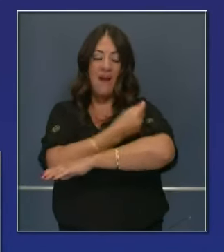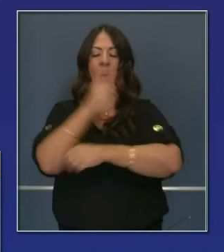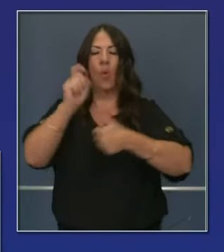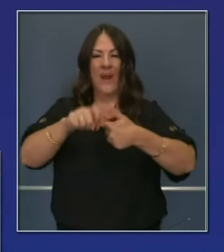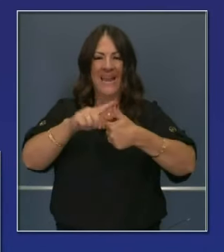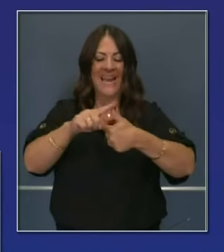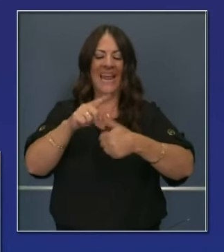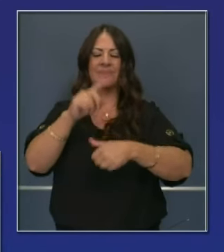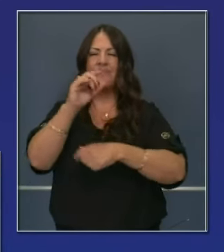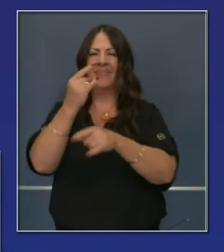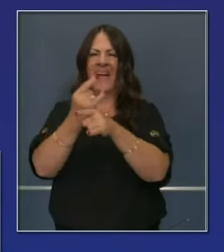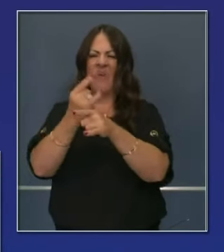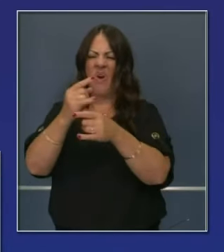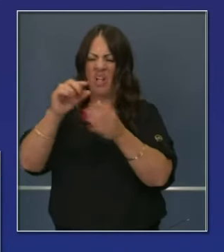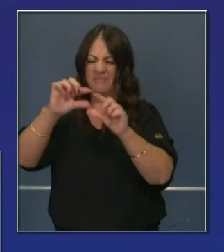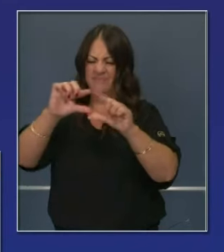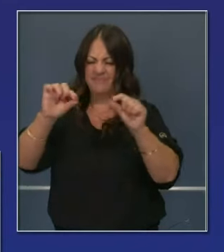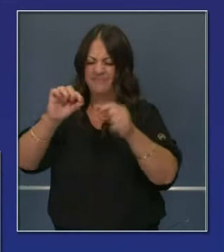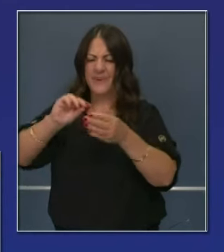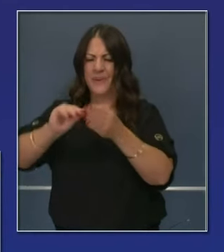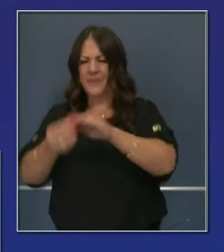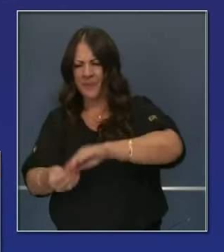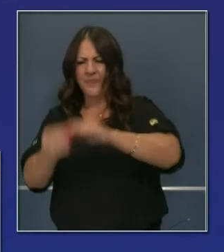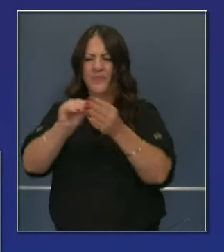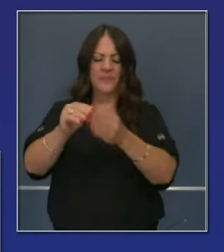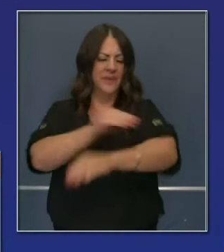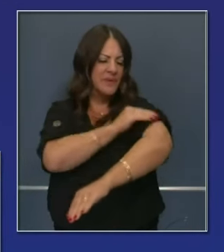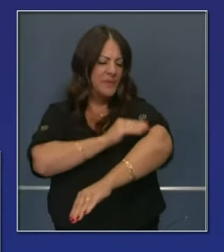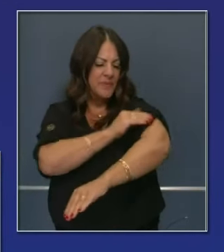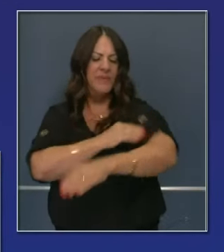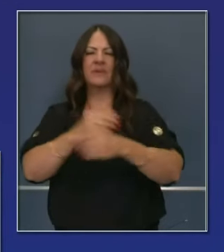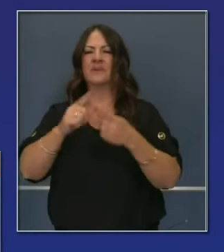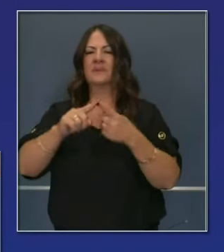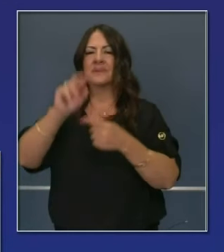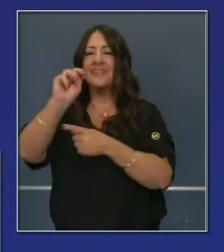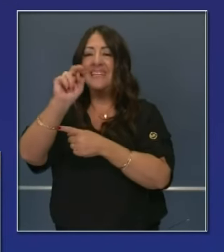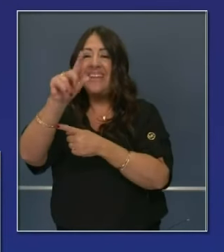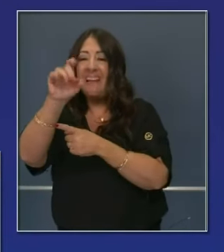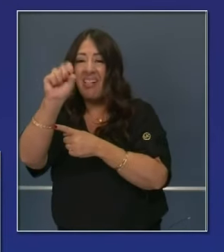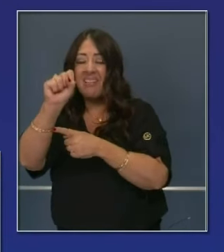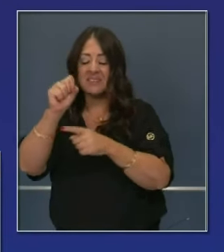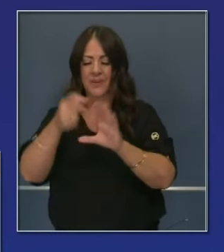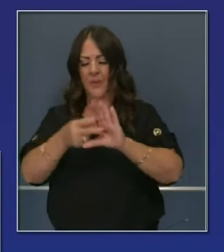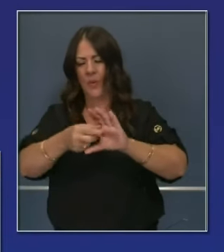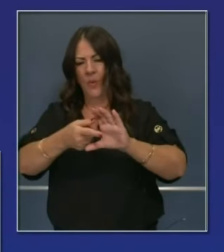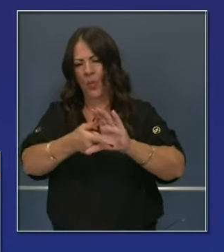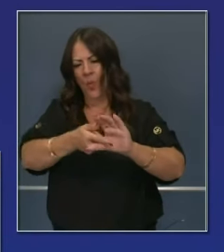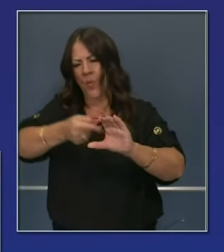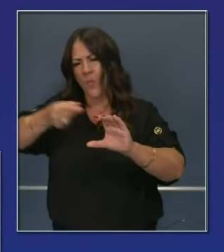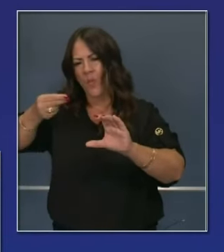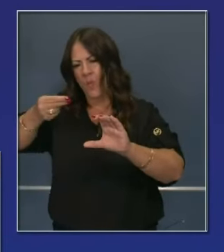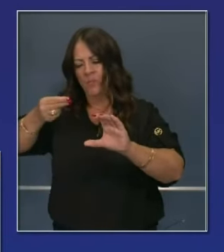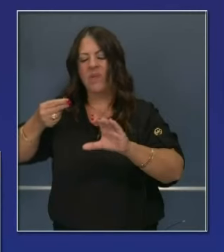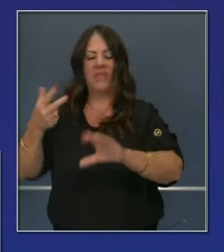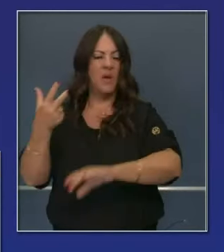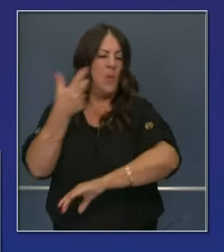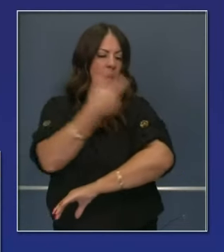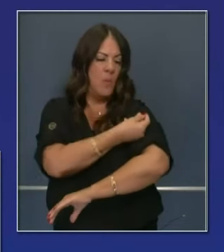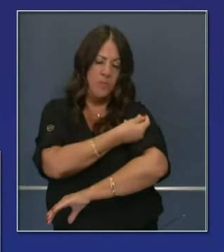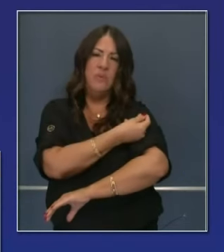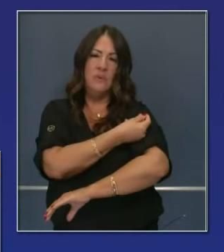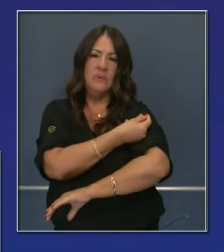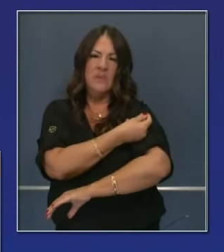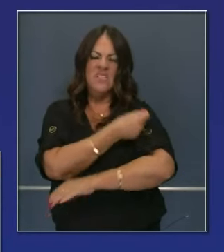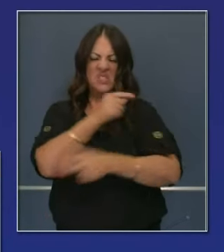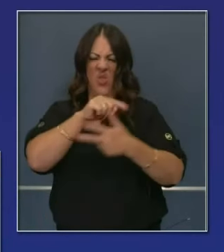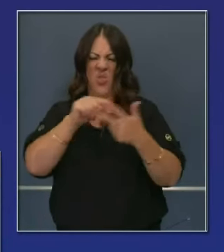bandages, masks, PPE related to the distribution and the application of the vaccine